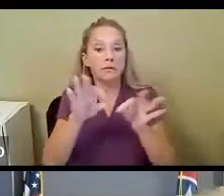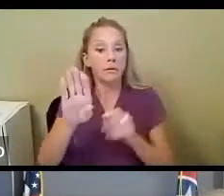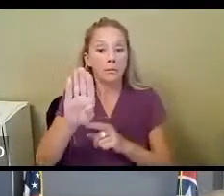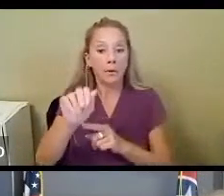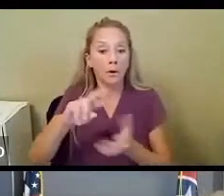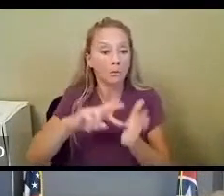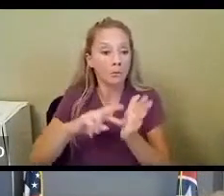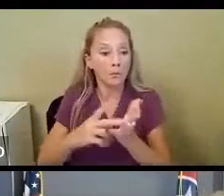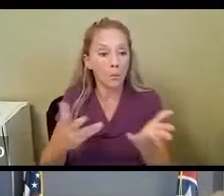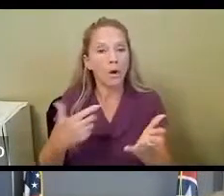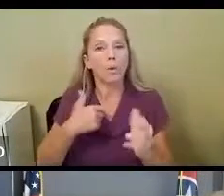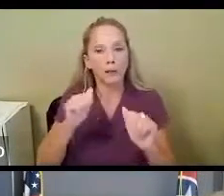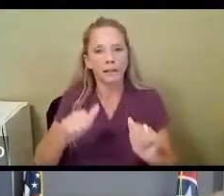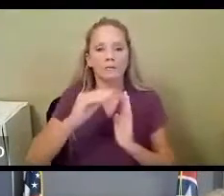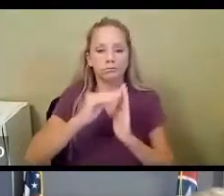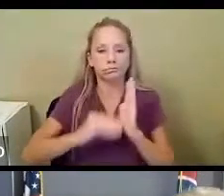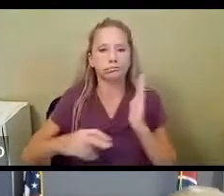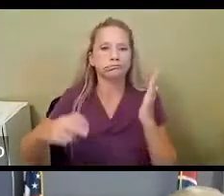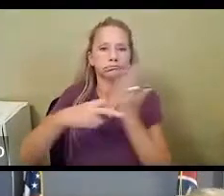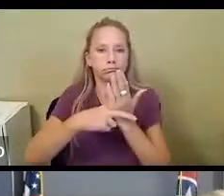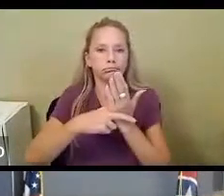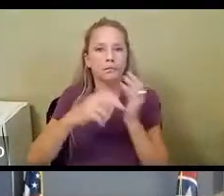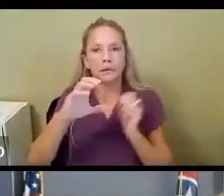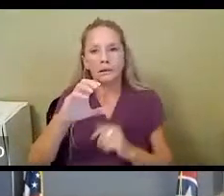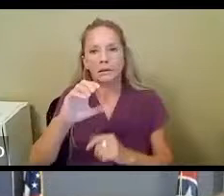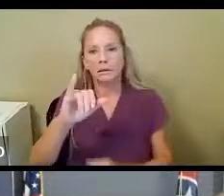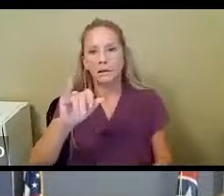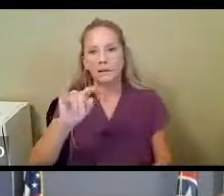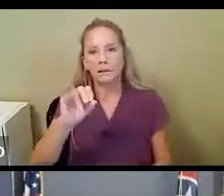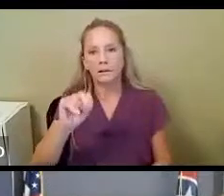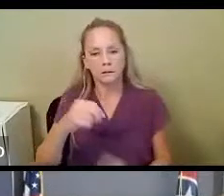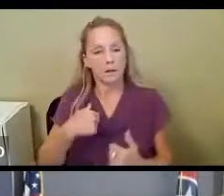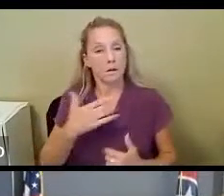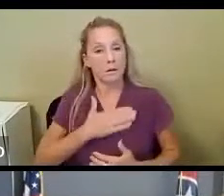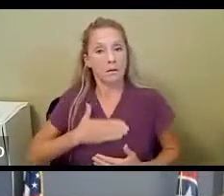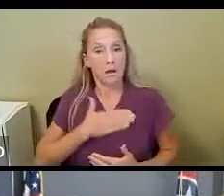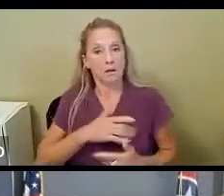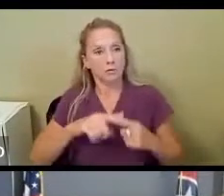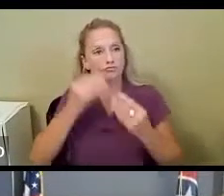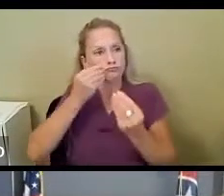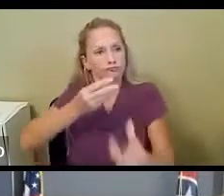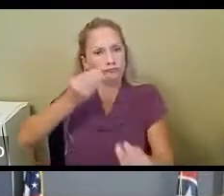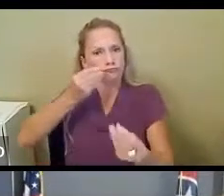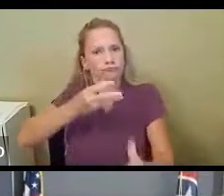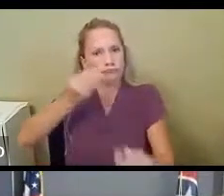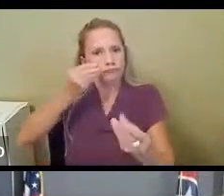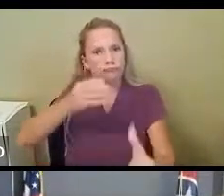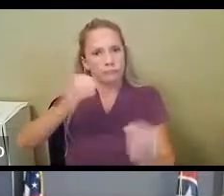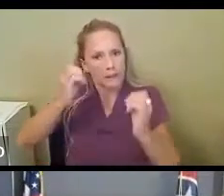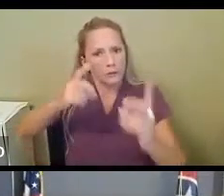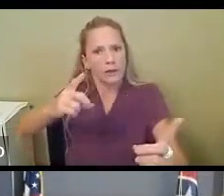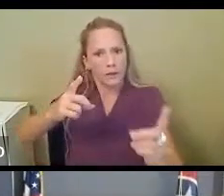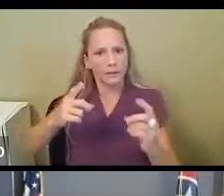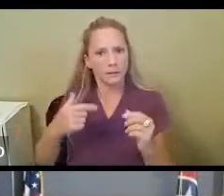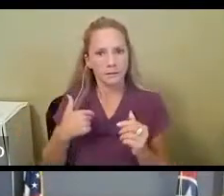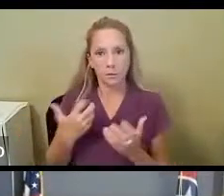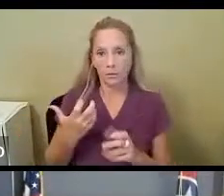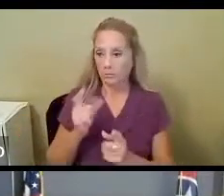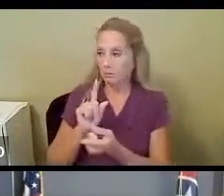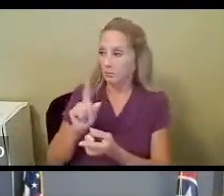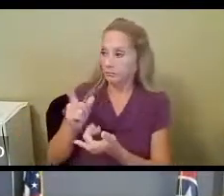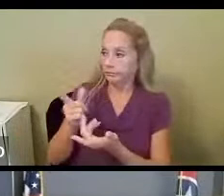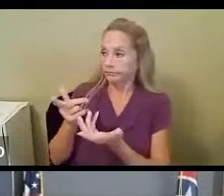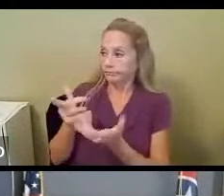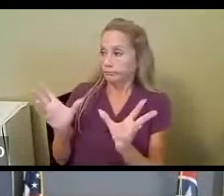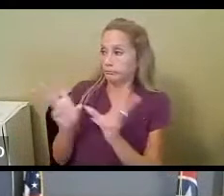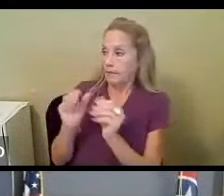citation. But we can also, we can educate. I would like to, my goal would be to meet with my colleagues tomorrow and